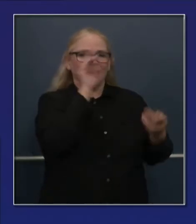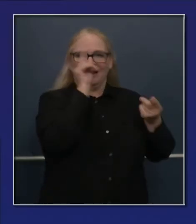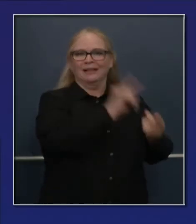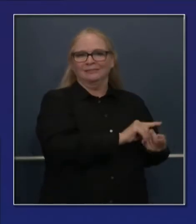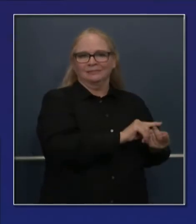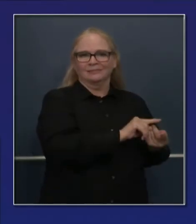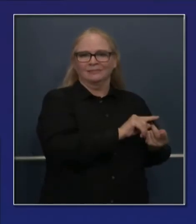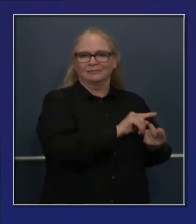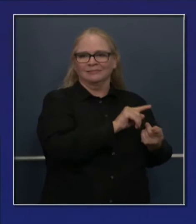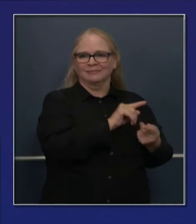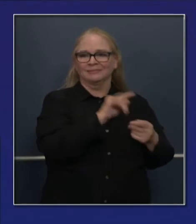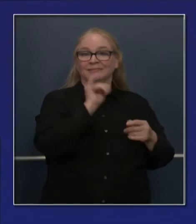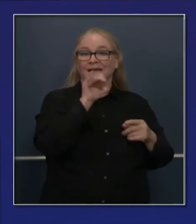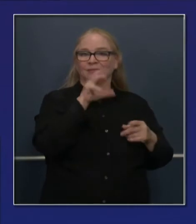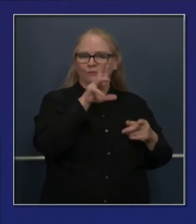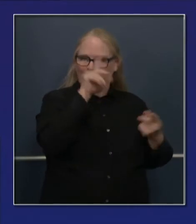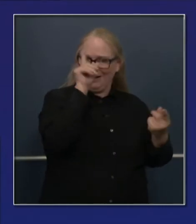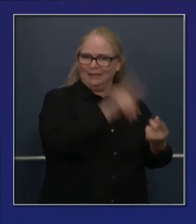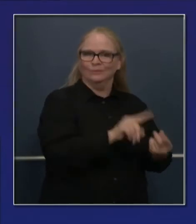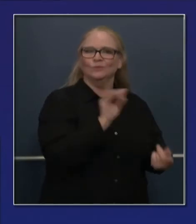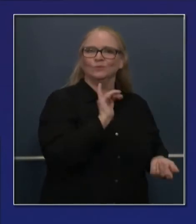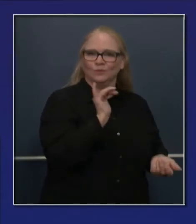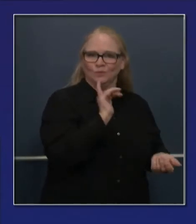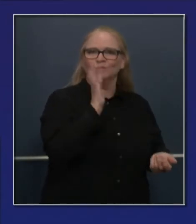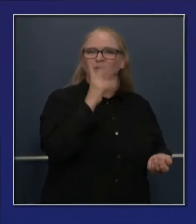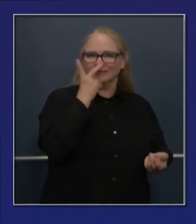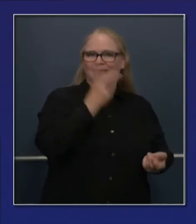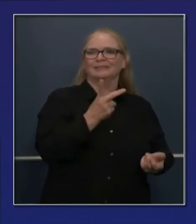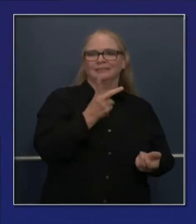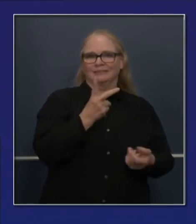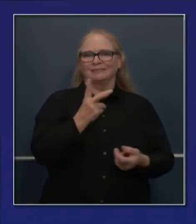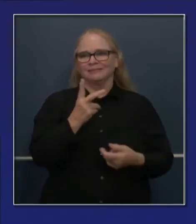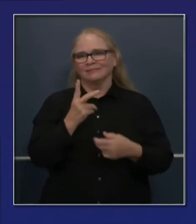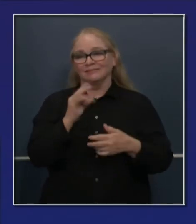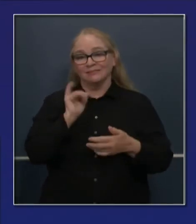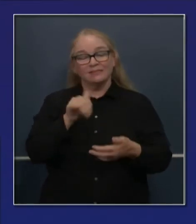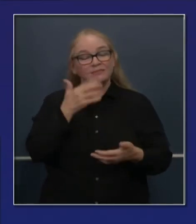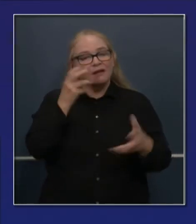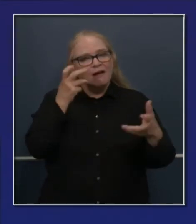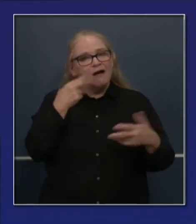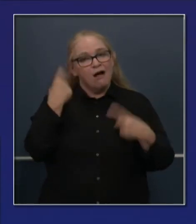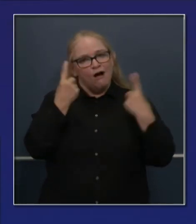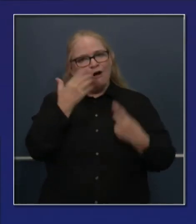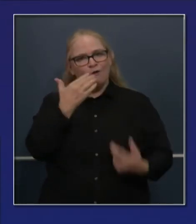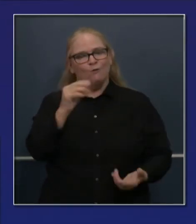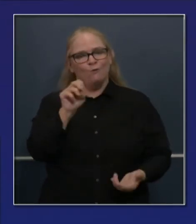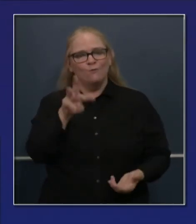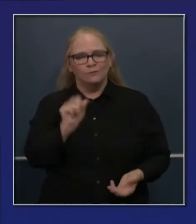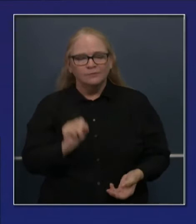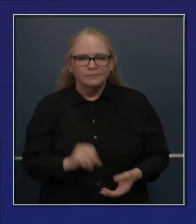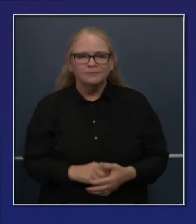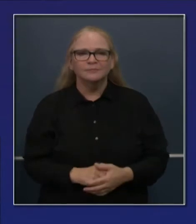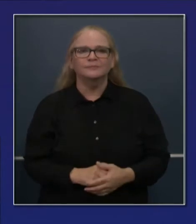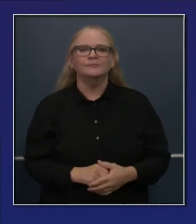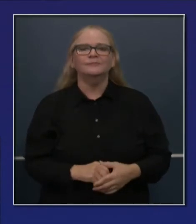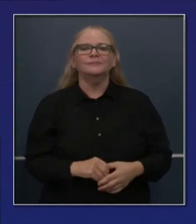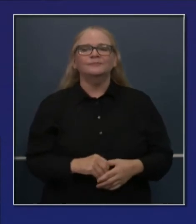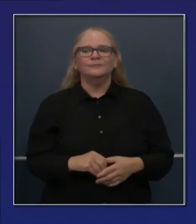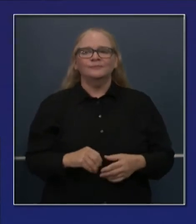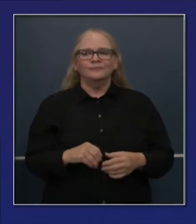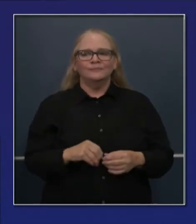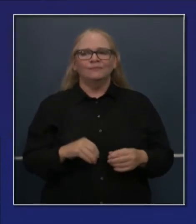been declining statistically, and as a consequence, we have experienced a 21% decline